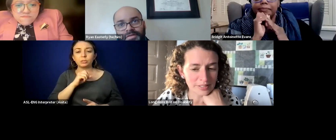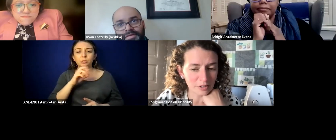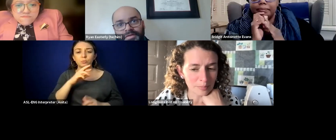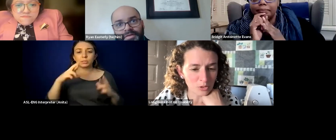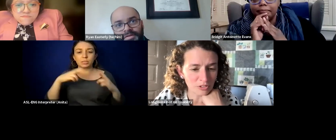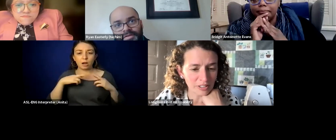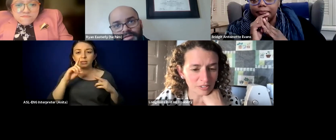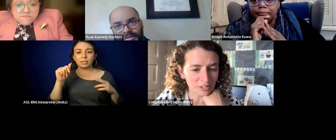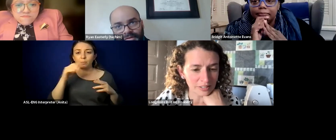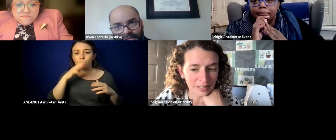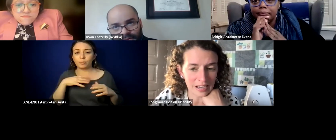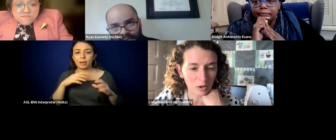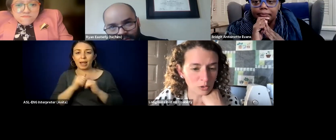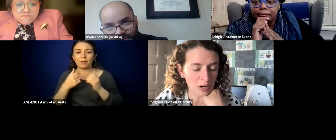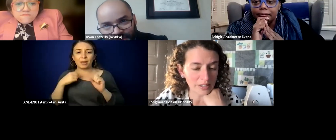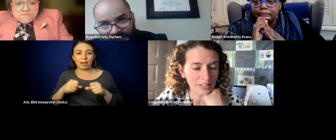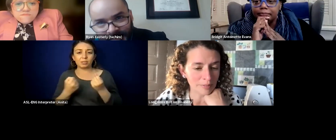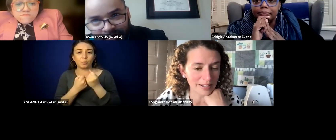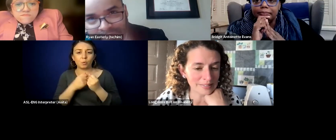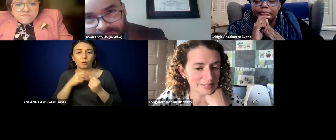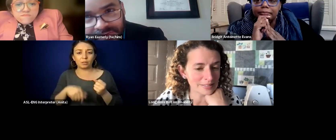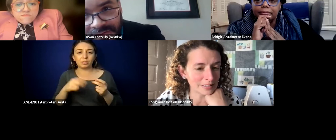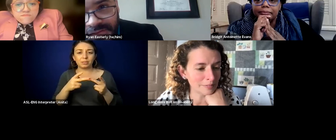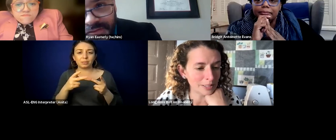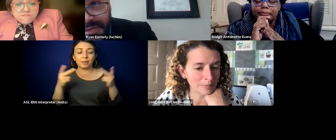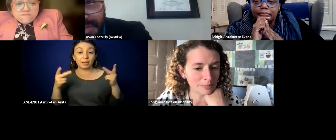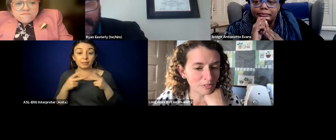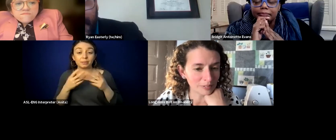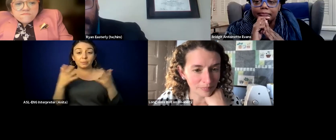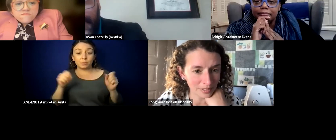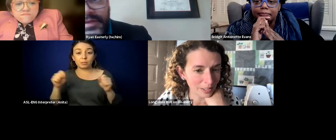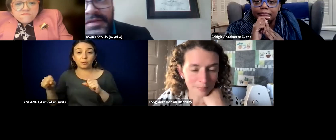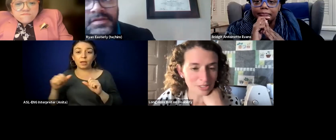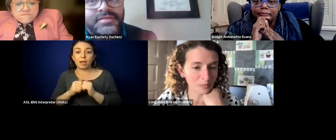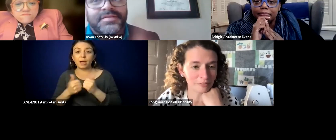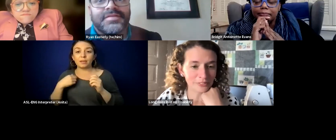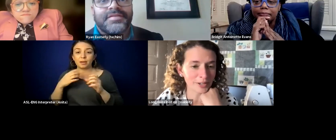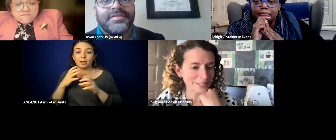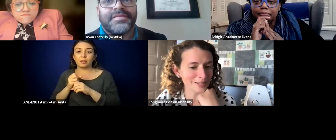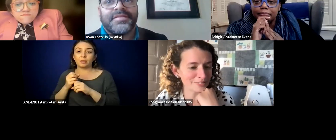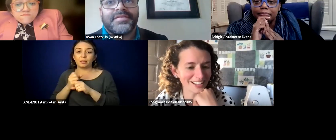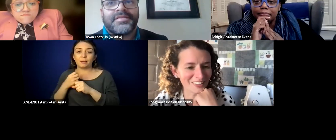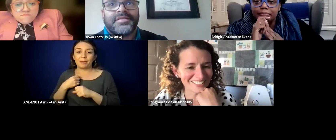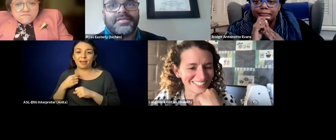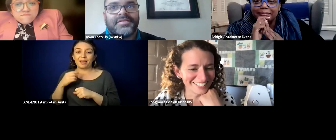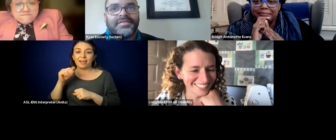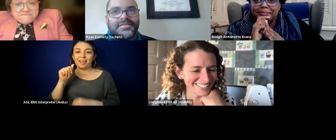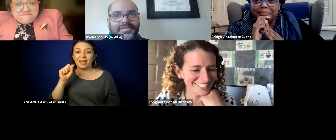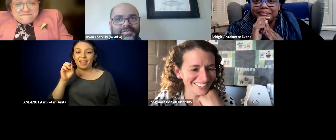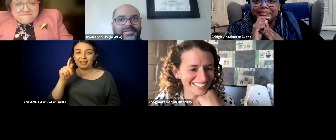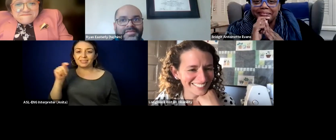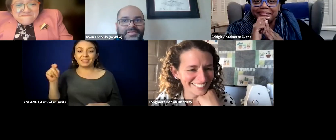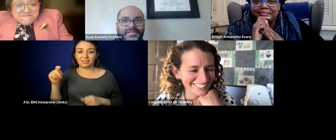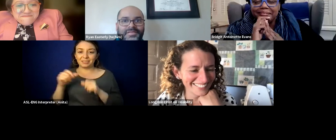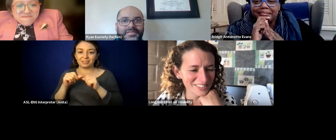support this area most effectively? How do I give my assets to keep us moving? And I imagine we've got to make time for that question because